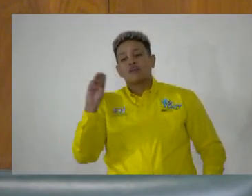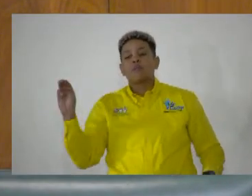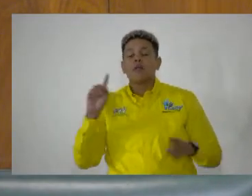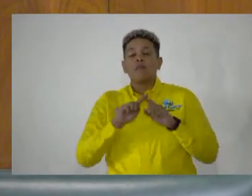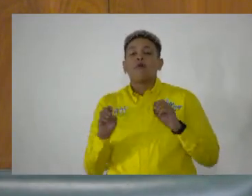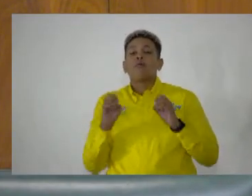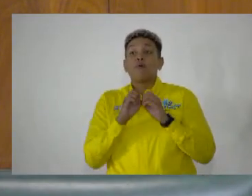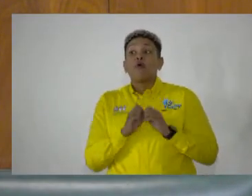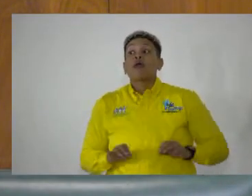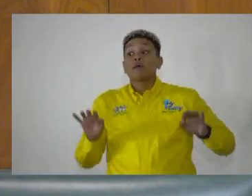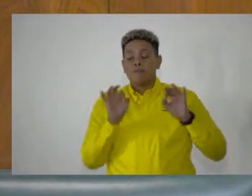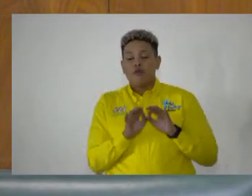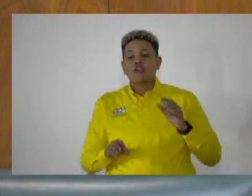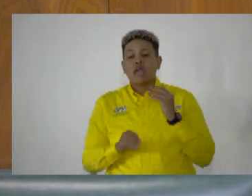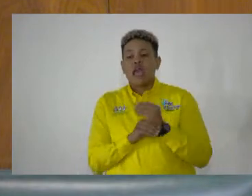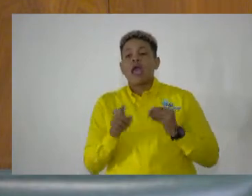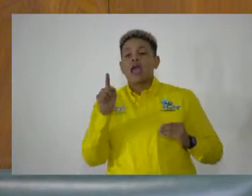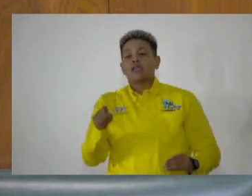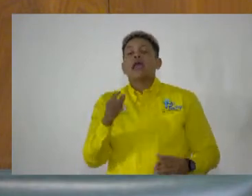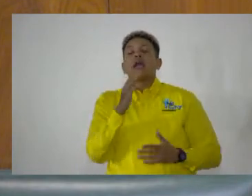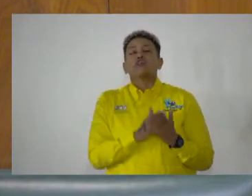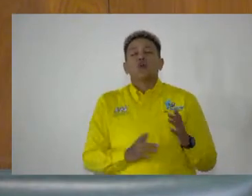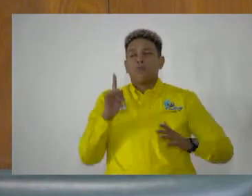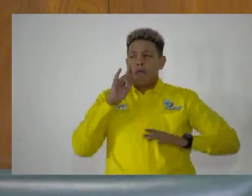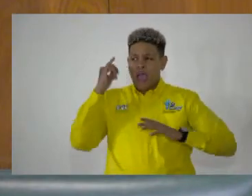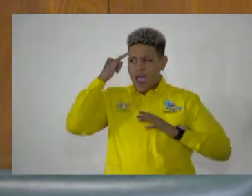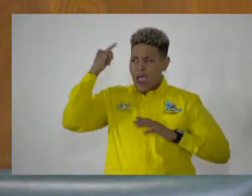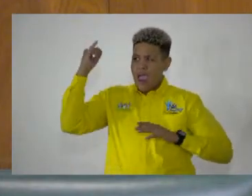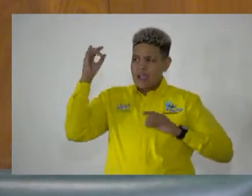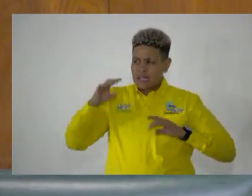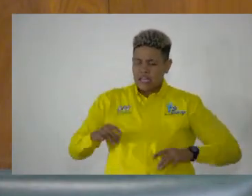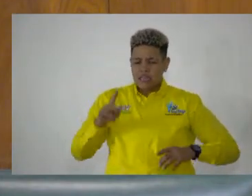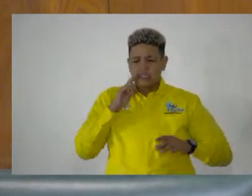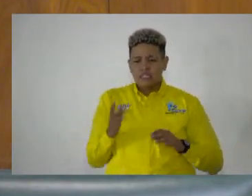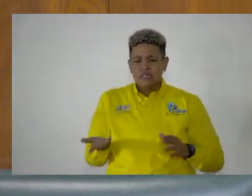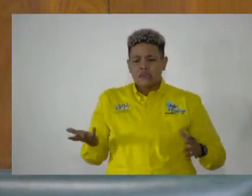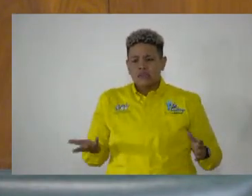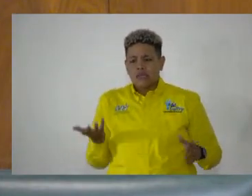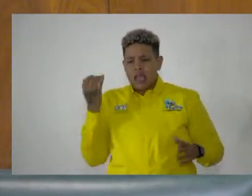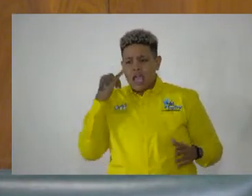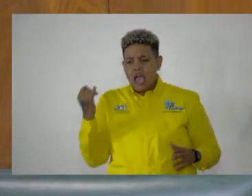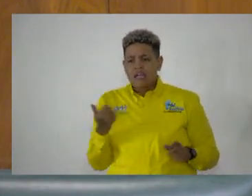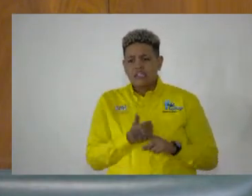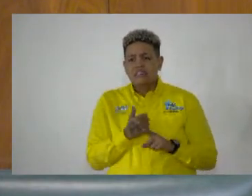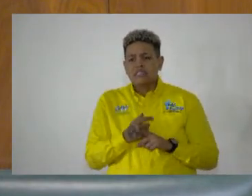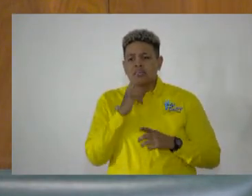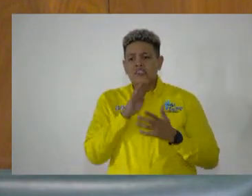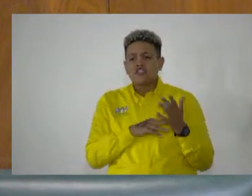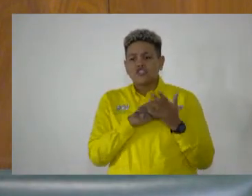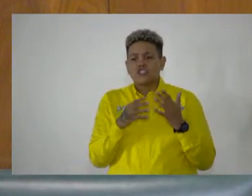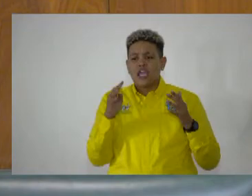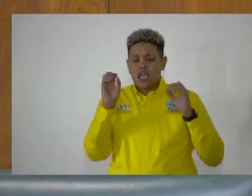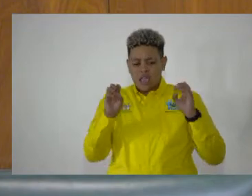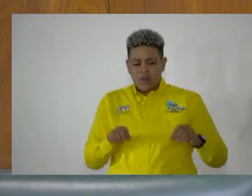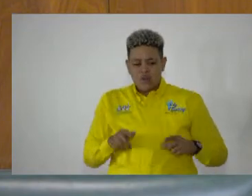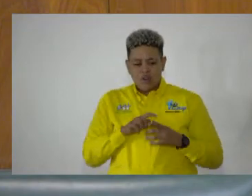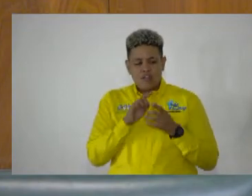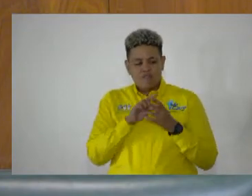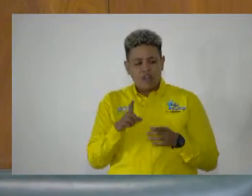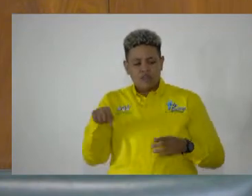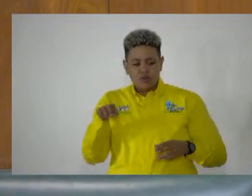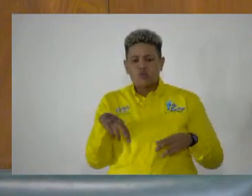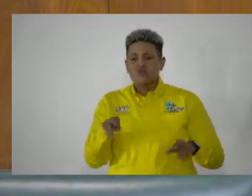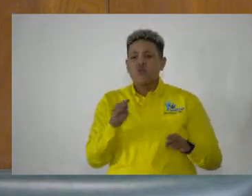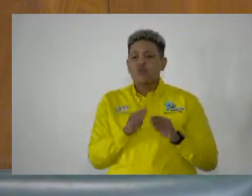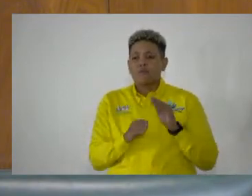importantly also that there is some idea, even just simply idea, as to the scheduling of those road